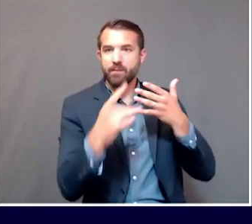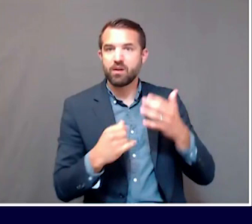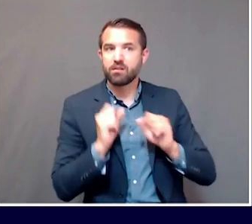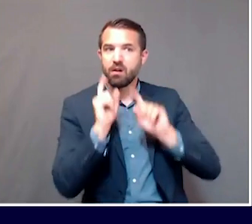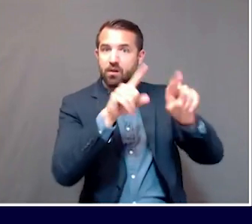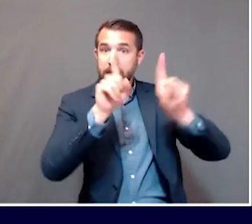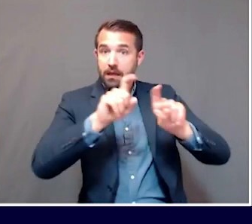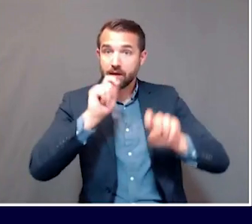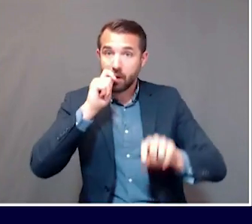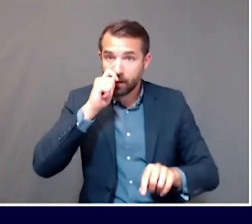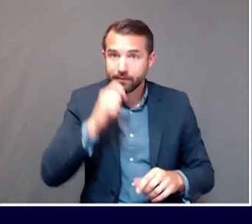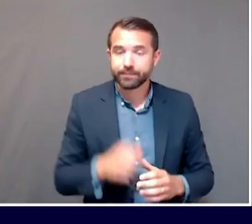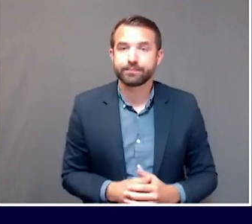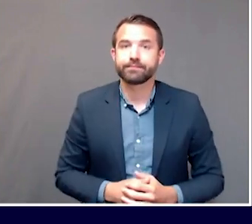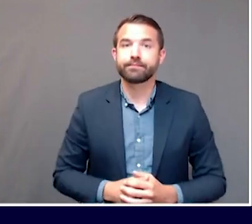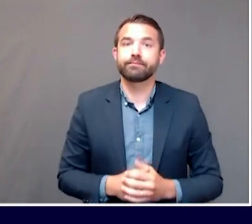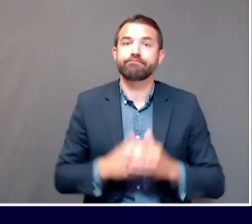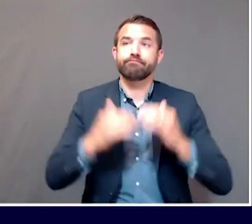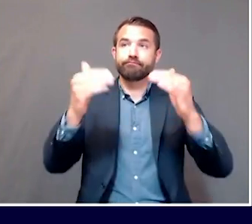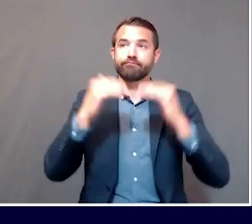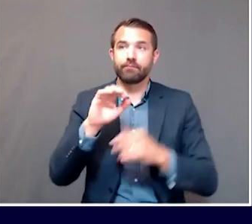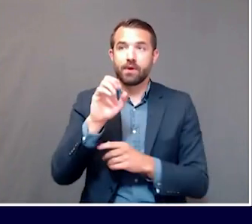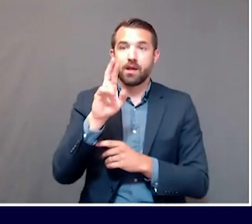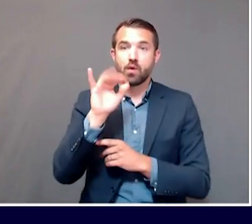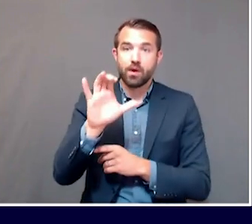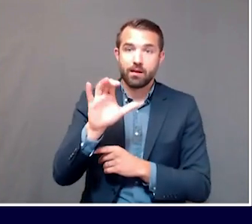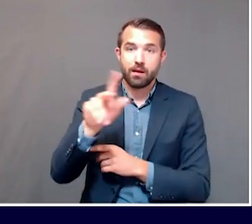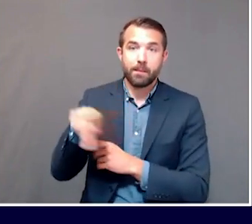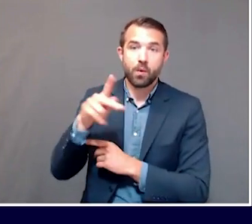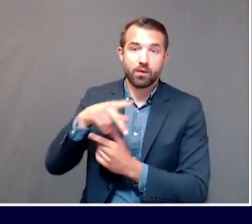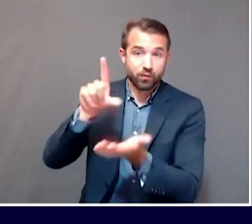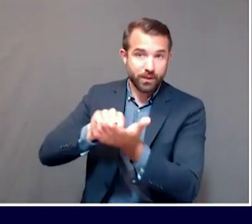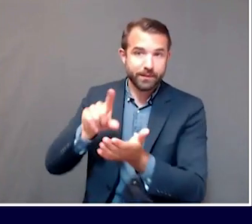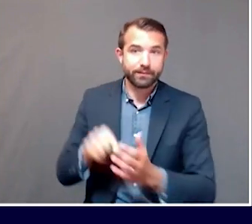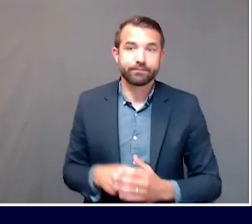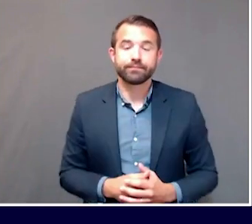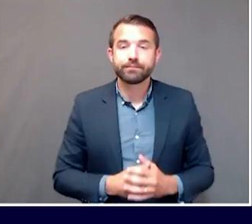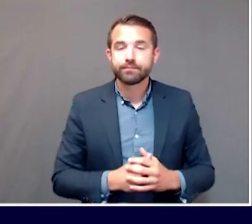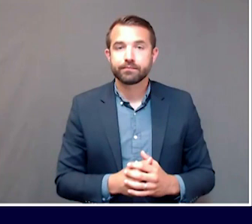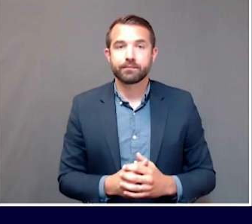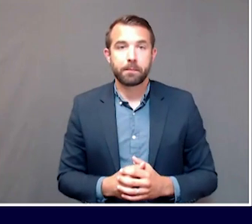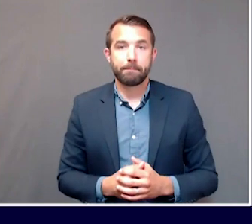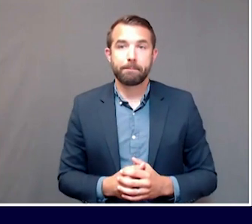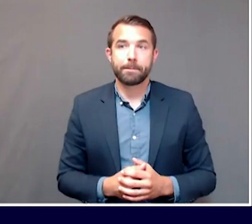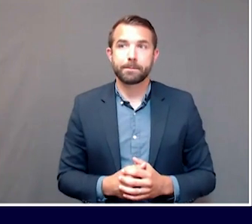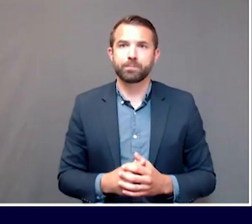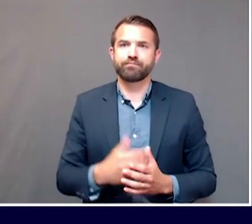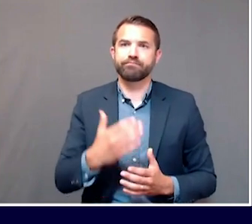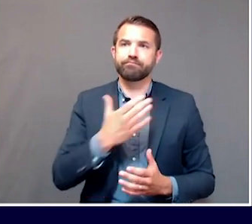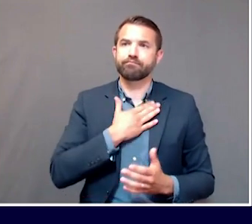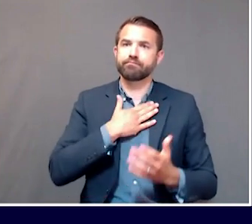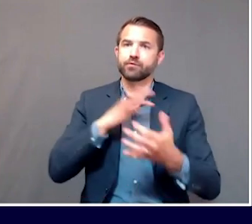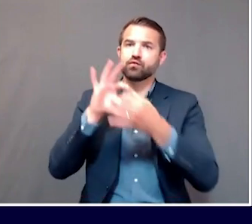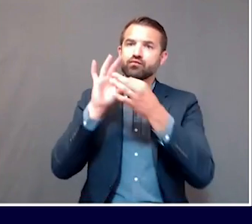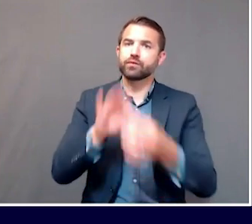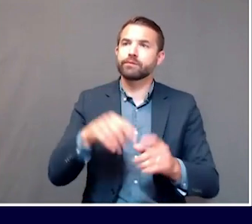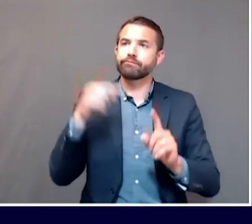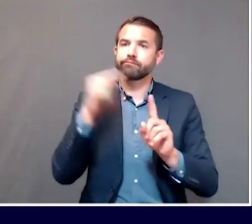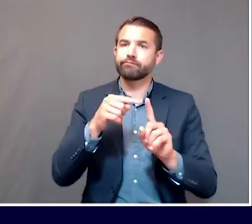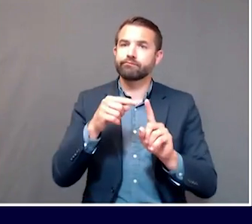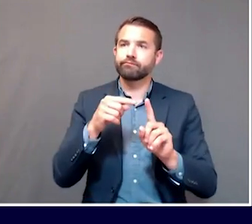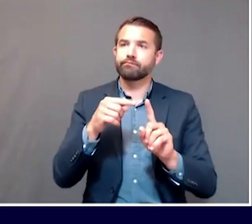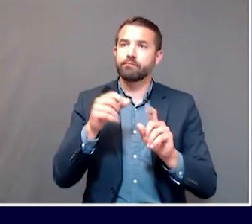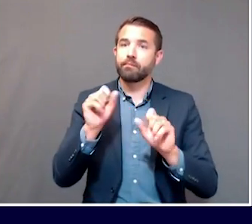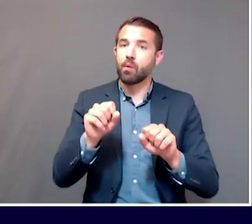Good afternoon. My question has to do with mortality and also outbreaks at